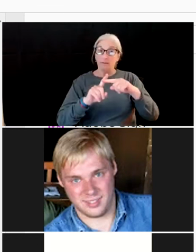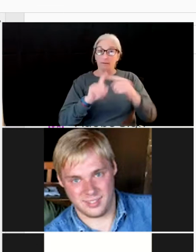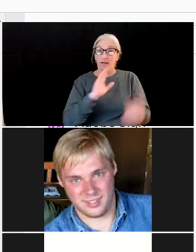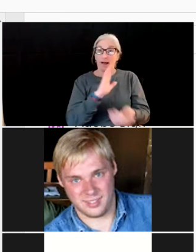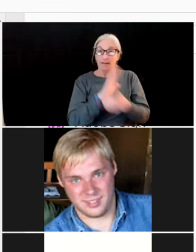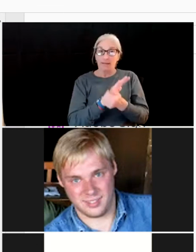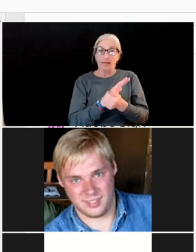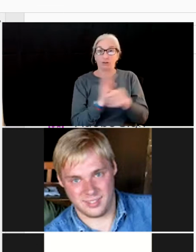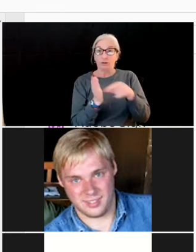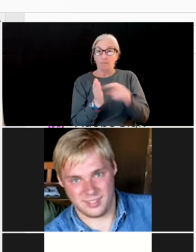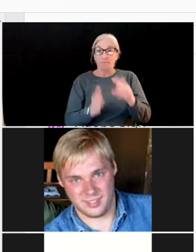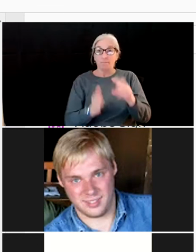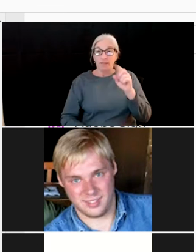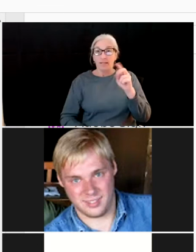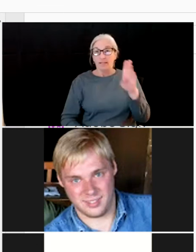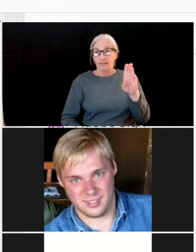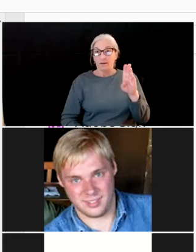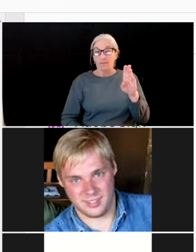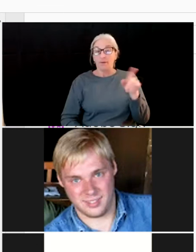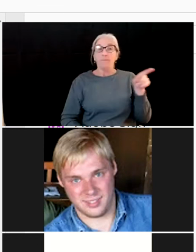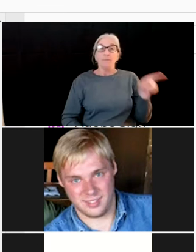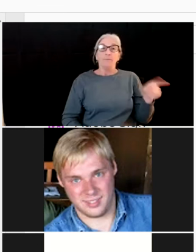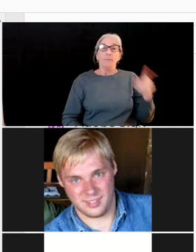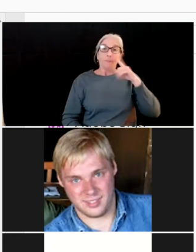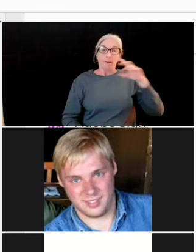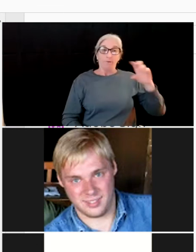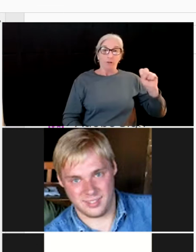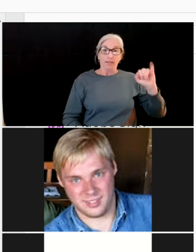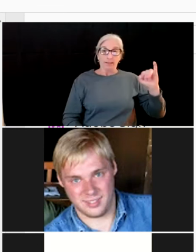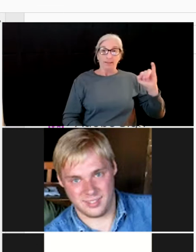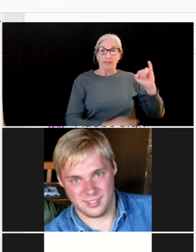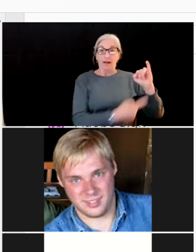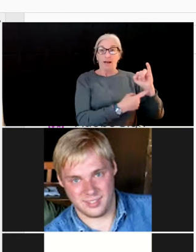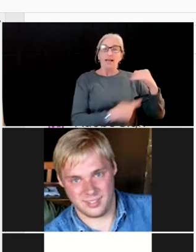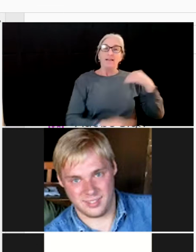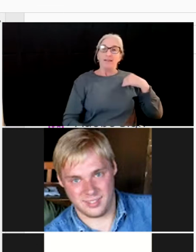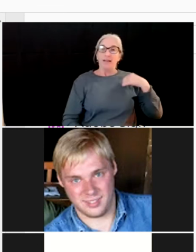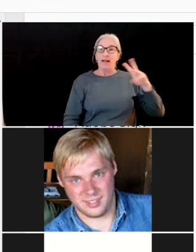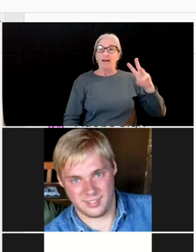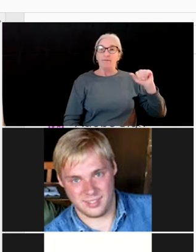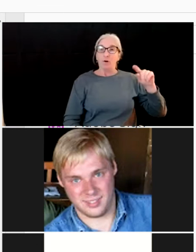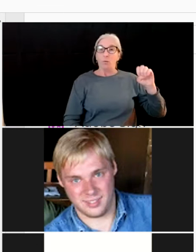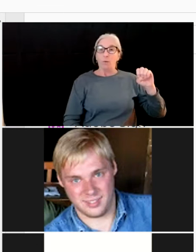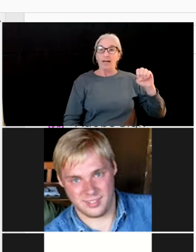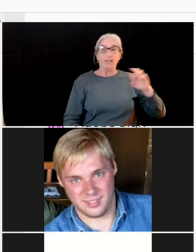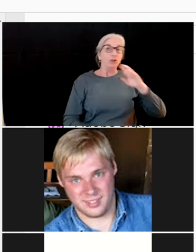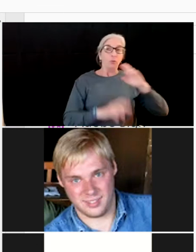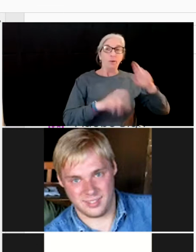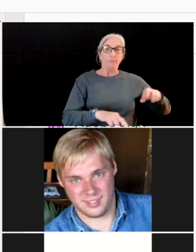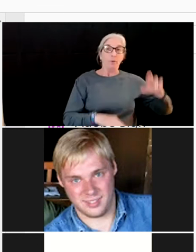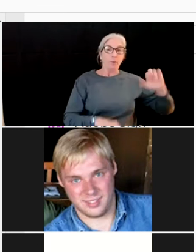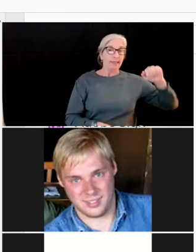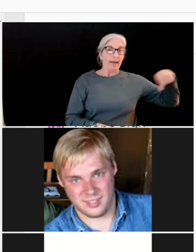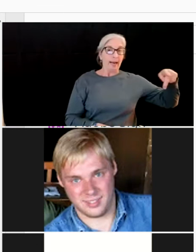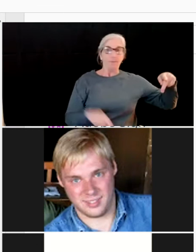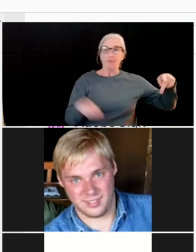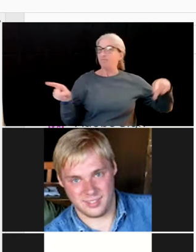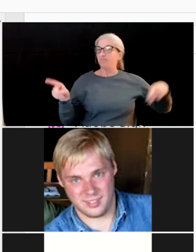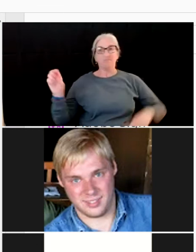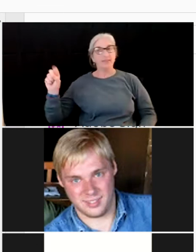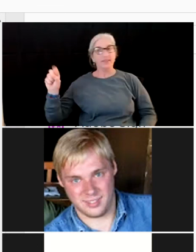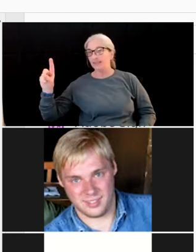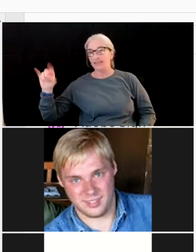And for SSI folks, there's a wage reporting app that's not available to SSDI folks. But